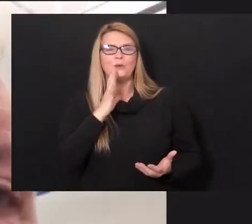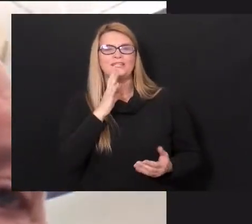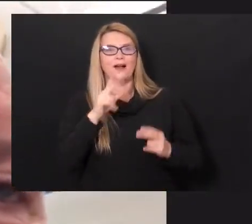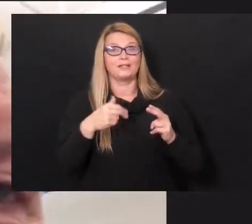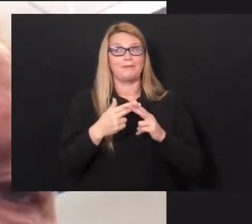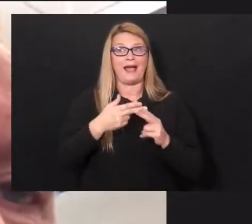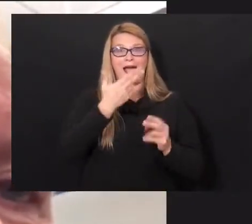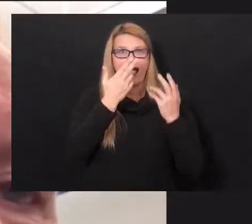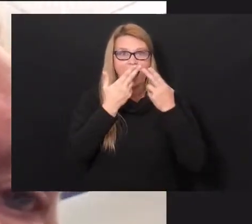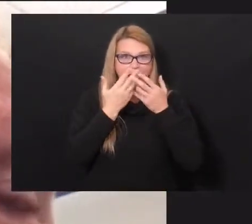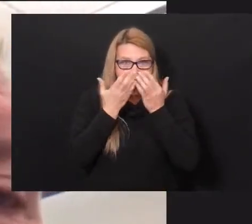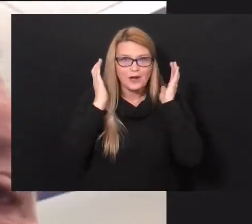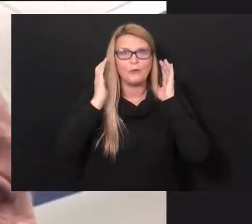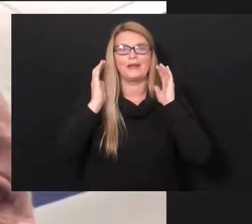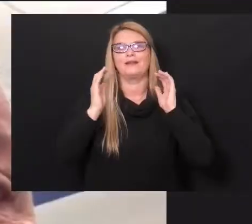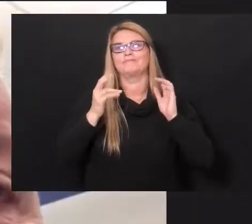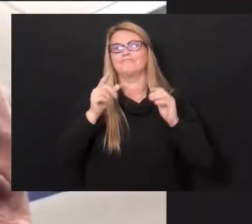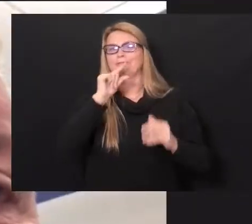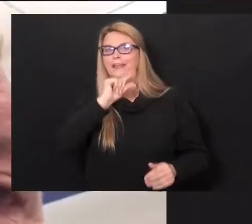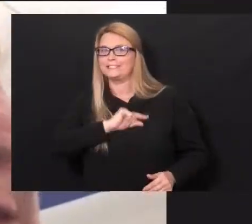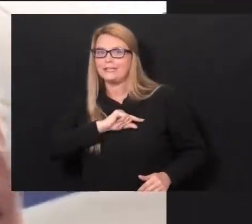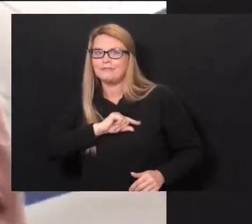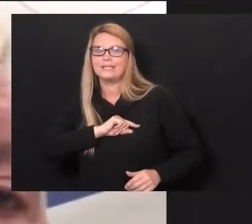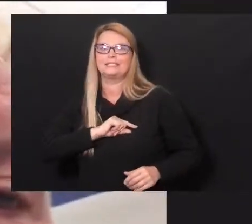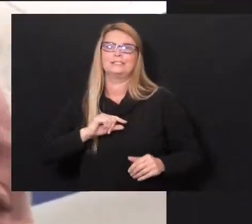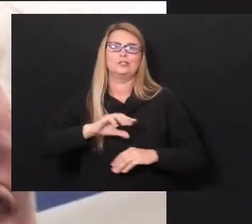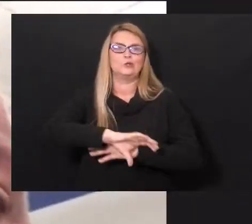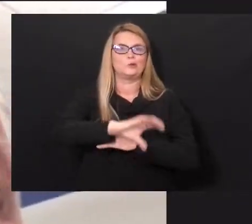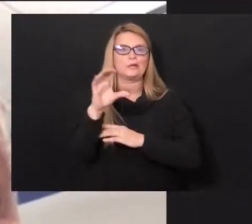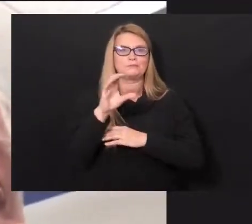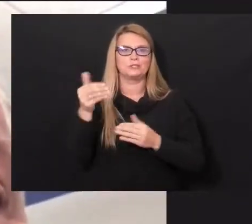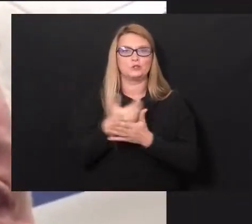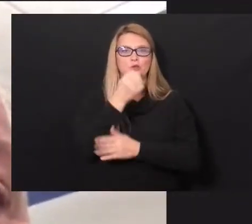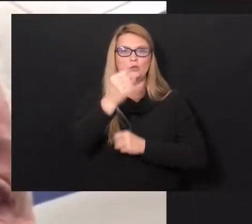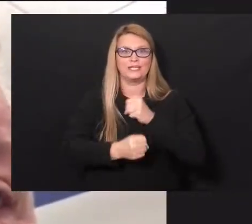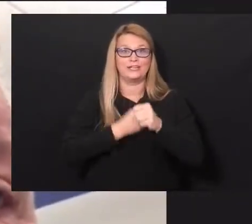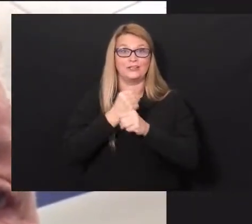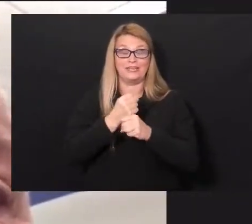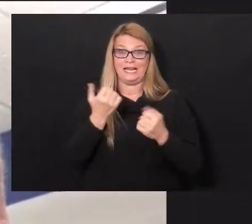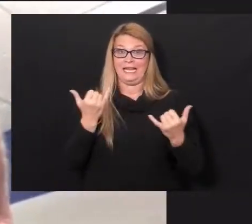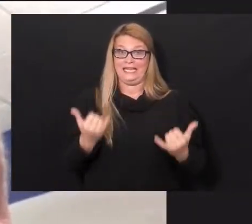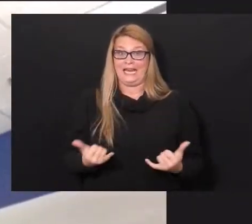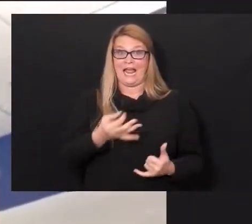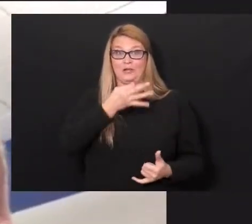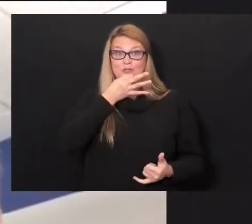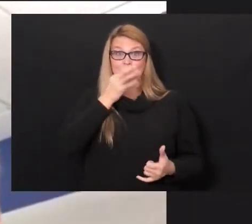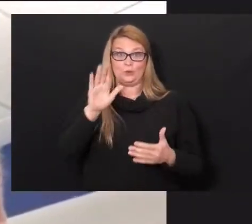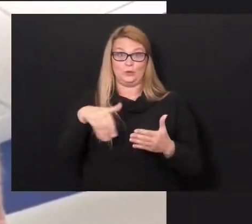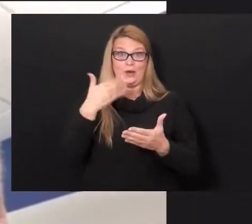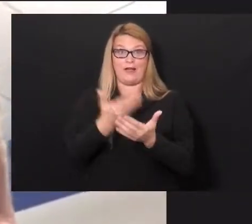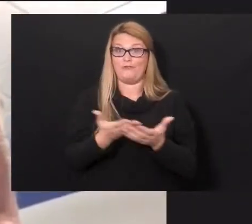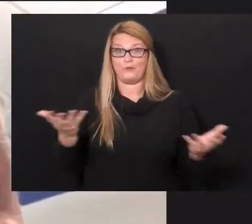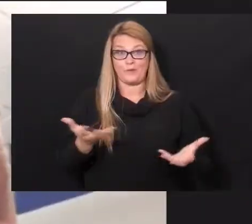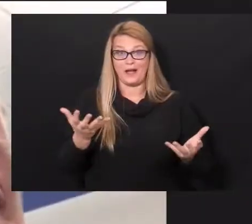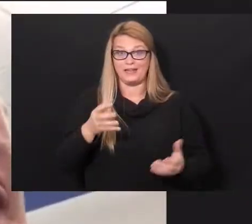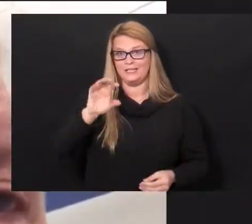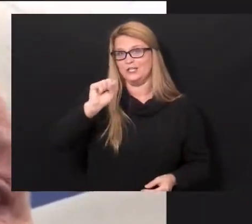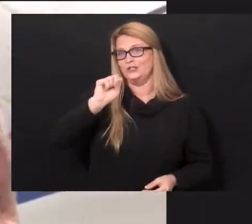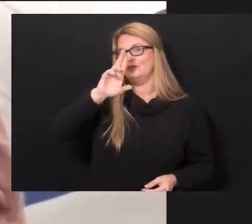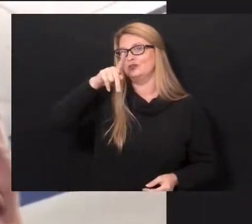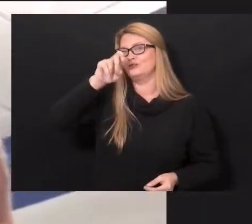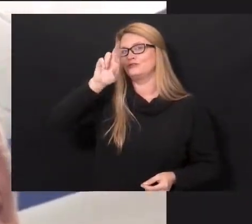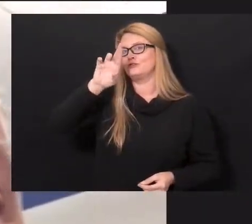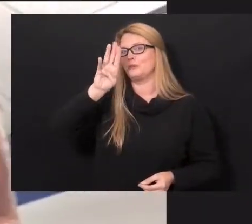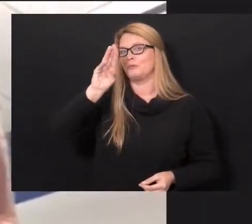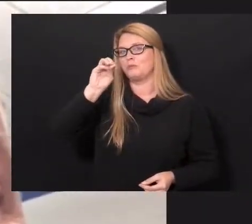Thanksgiving, Christmas, New Year's about large gatherings. Well, here we go again. It's Super Bowl Sunday, and you know that people throw big